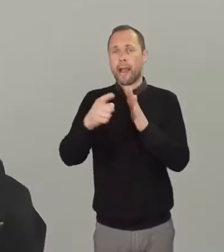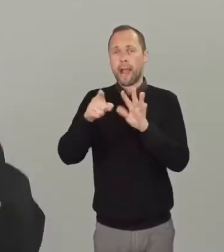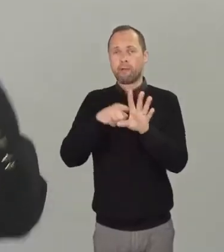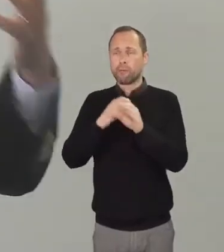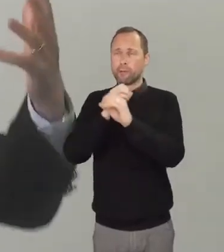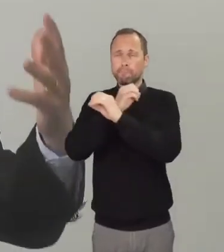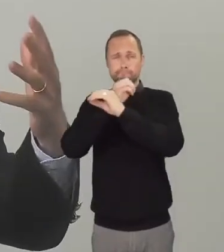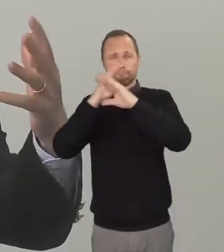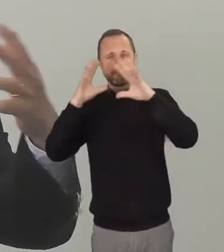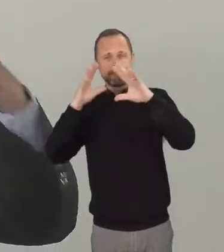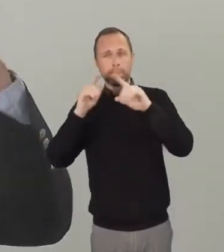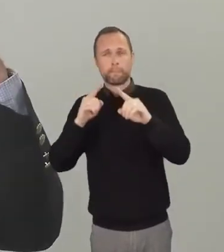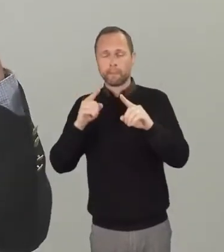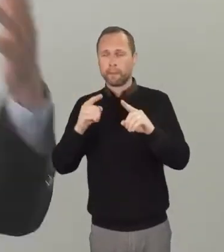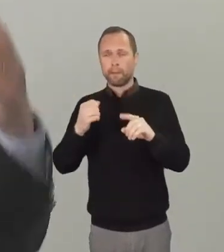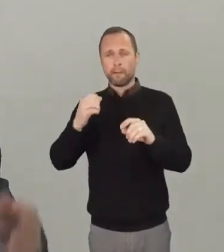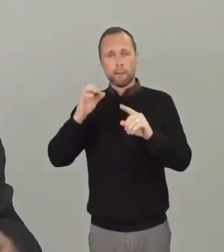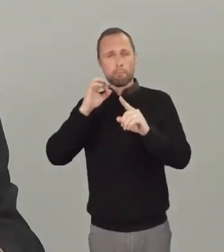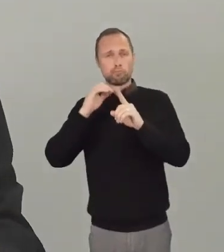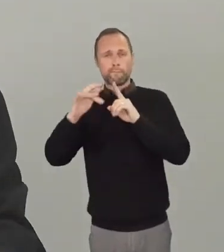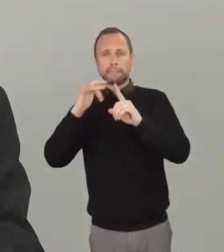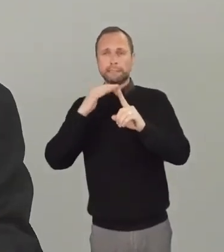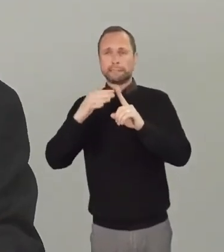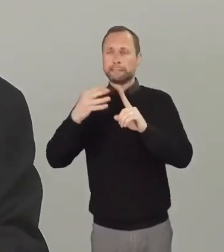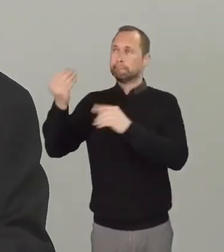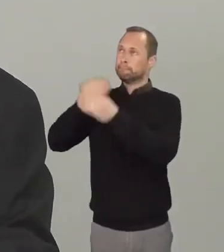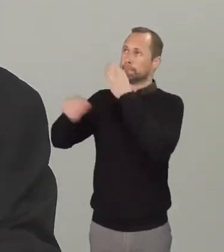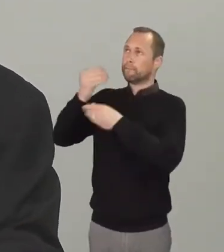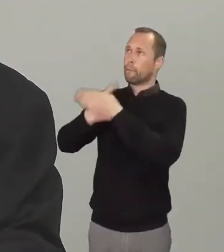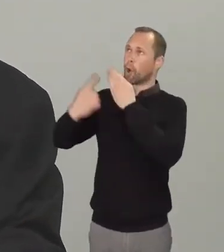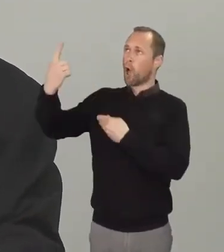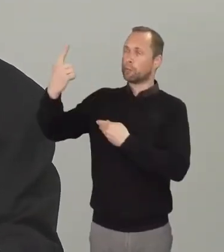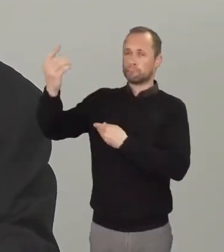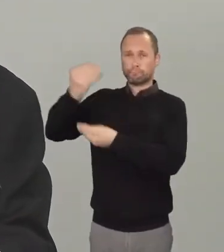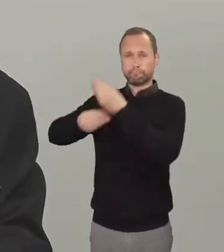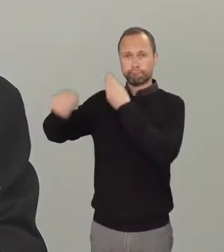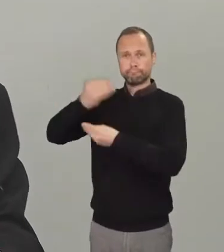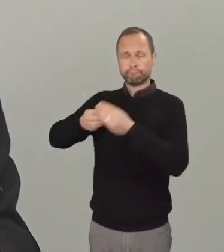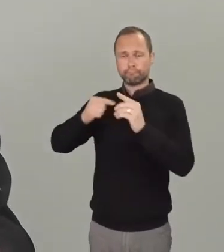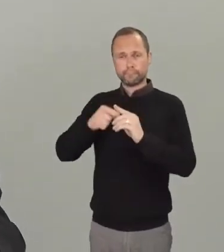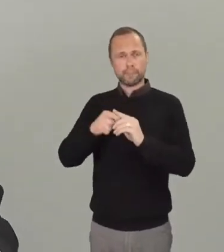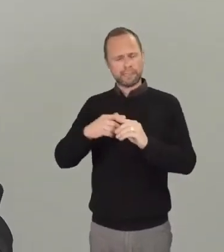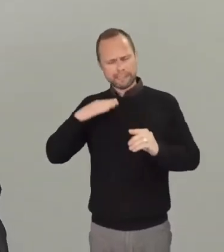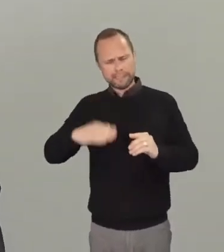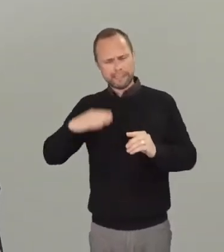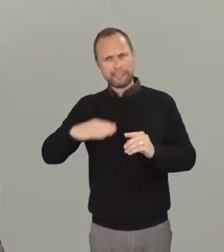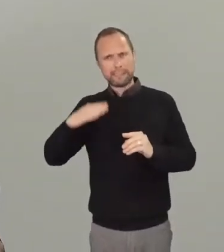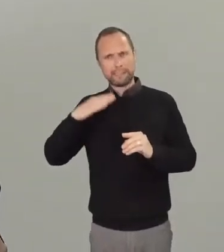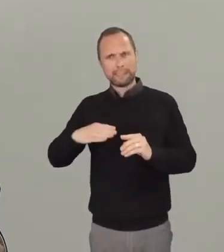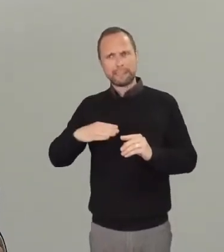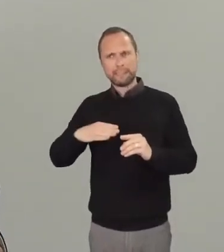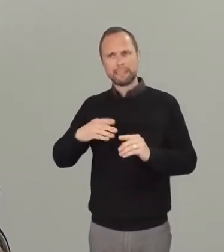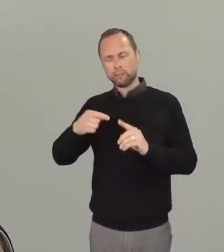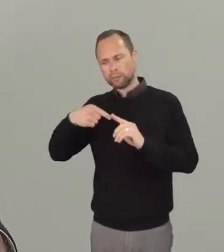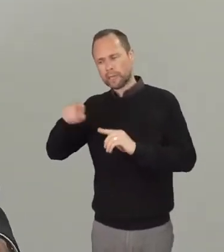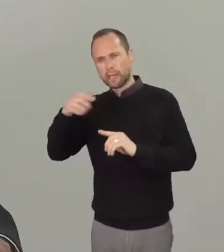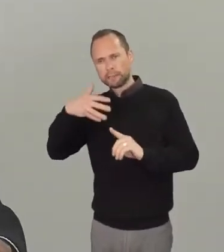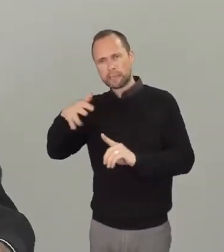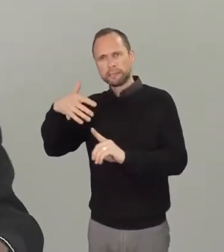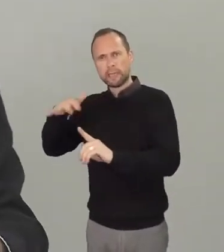this prophetic desire that the necessity of